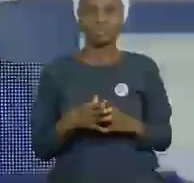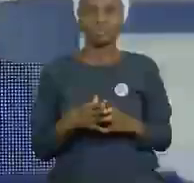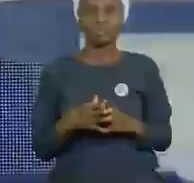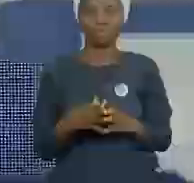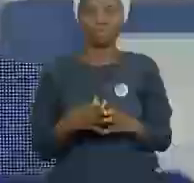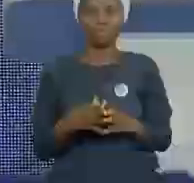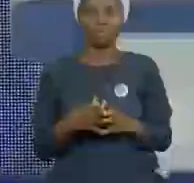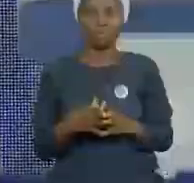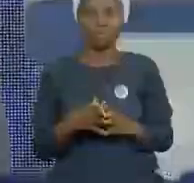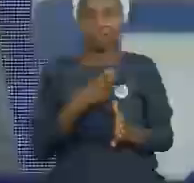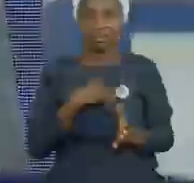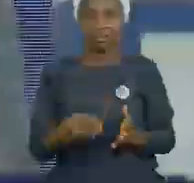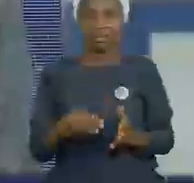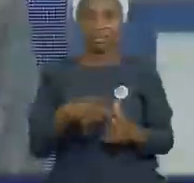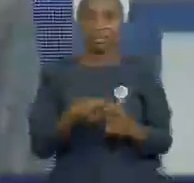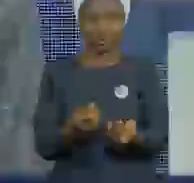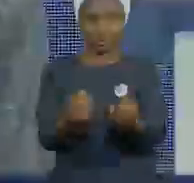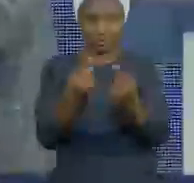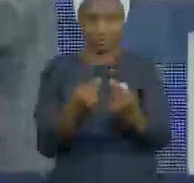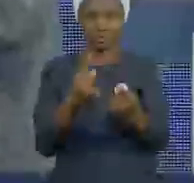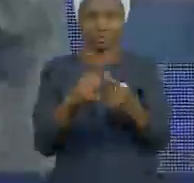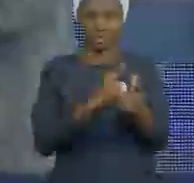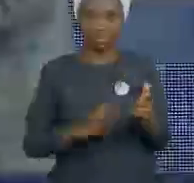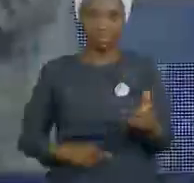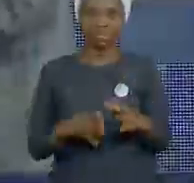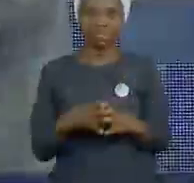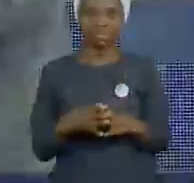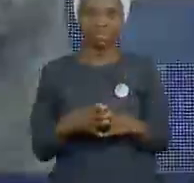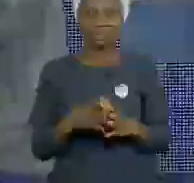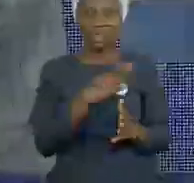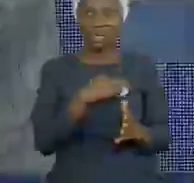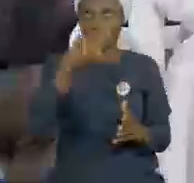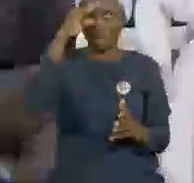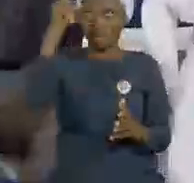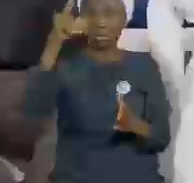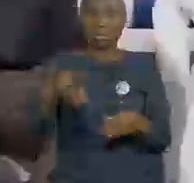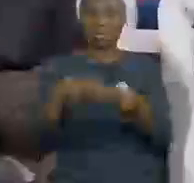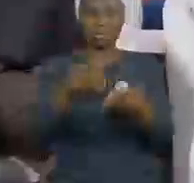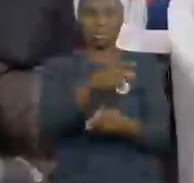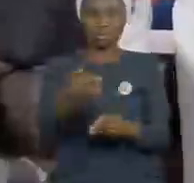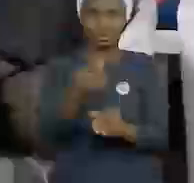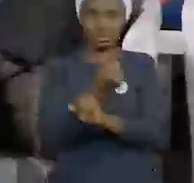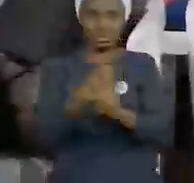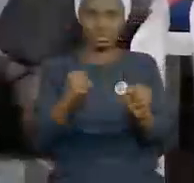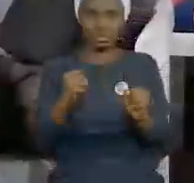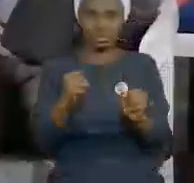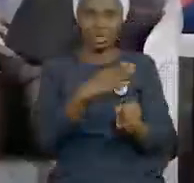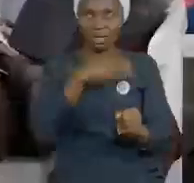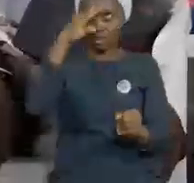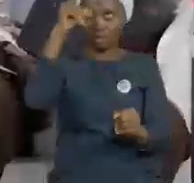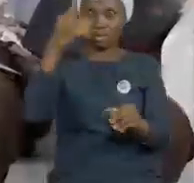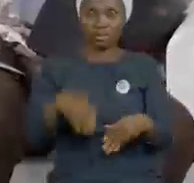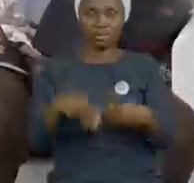And now you turn to the Lord, and He gives you salvation, and He gives you